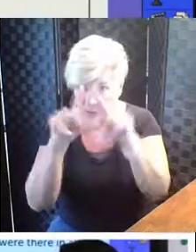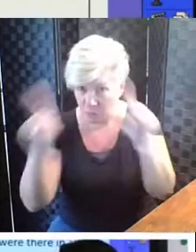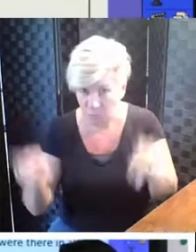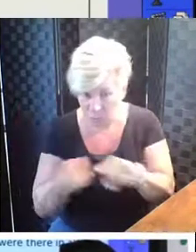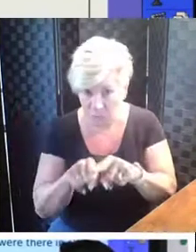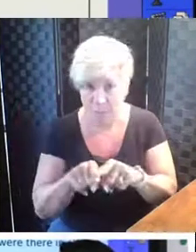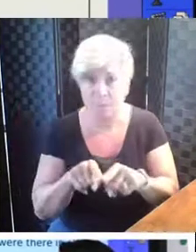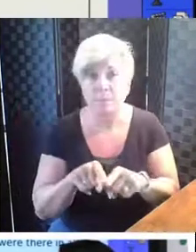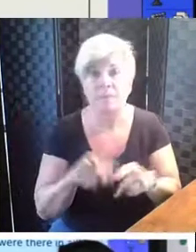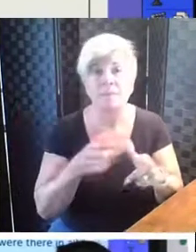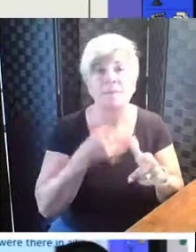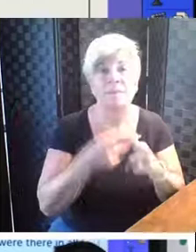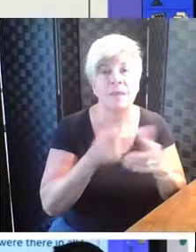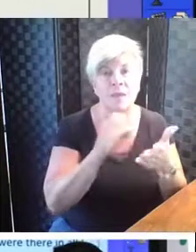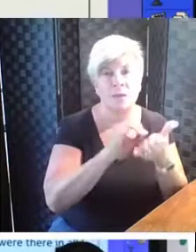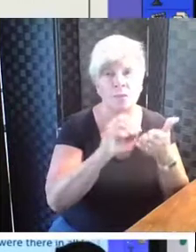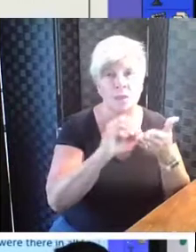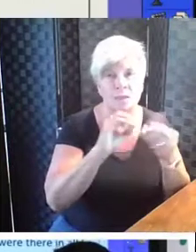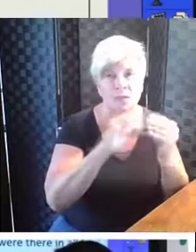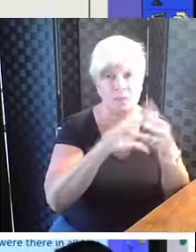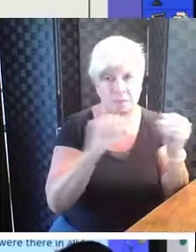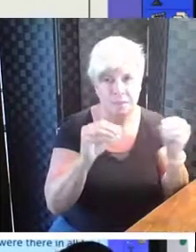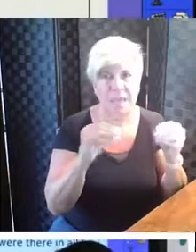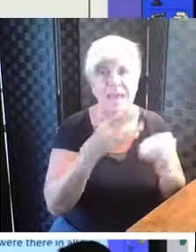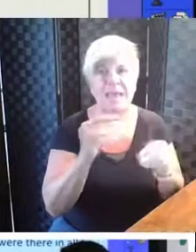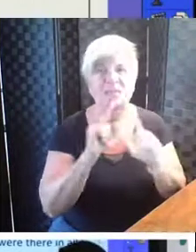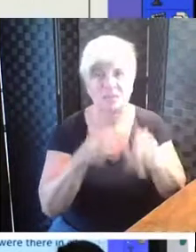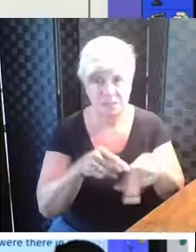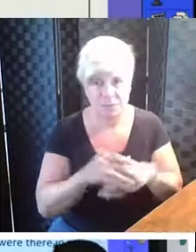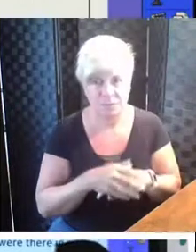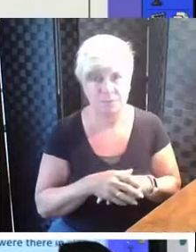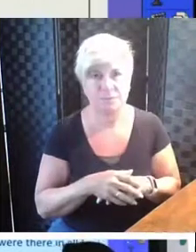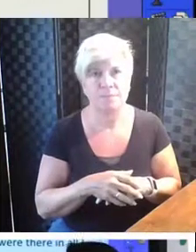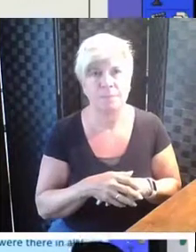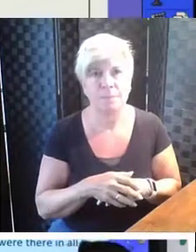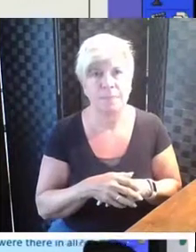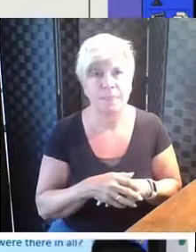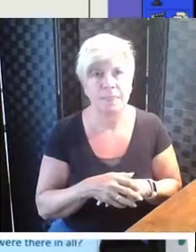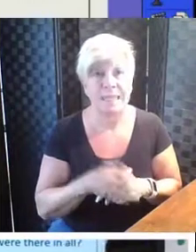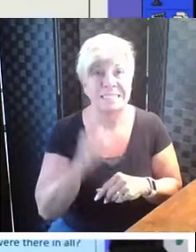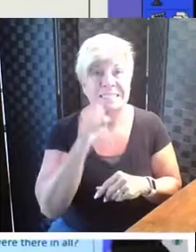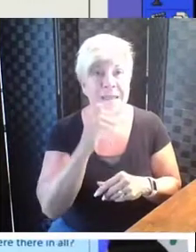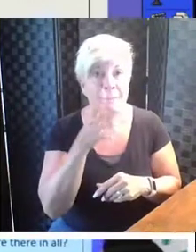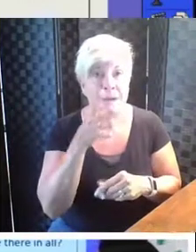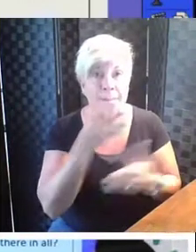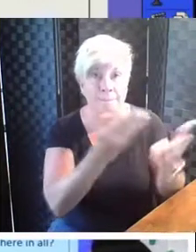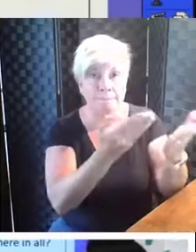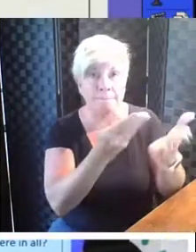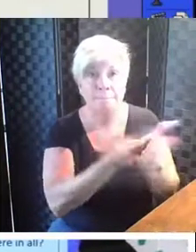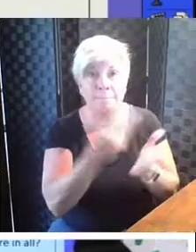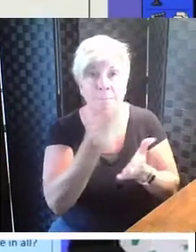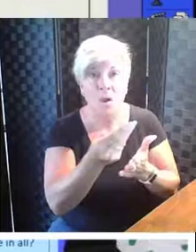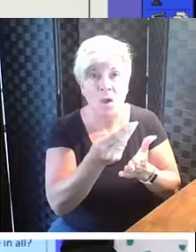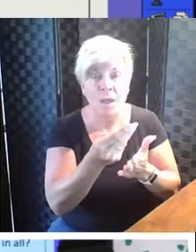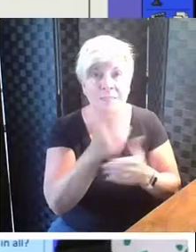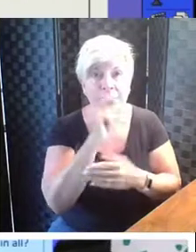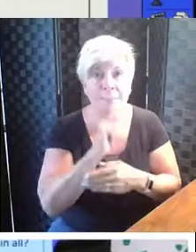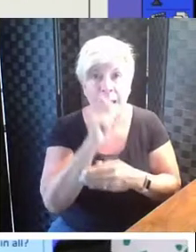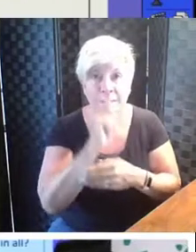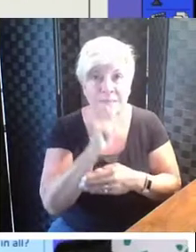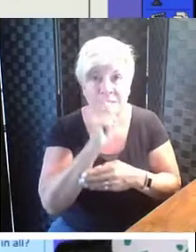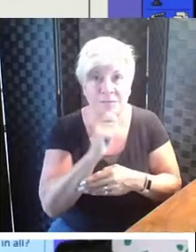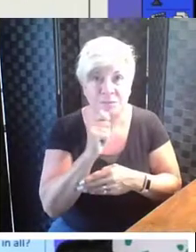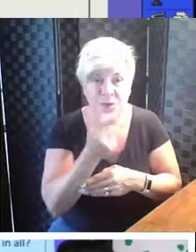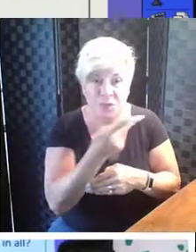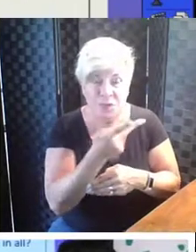or your model, then create your equation, and get your complete answer. Sarah's mom bought a pack of popsicles for her